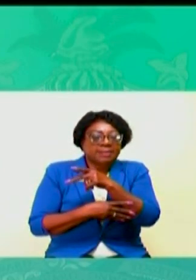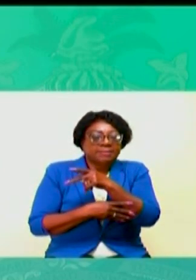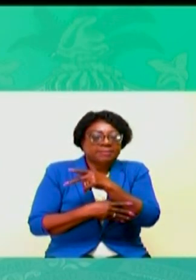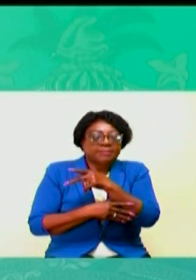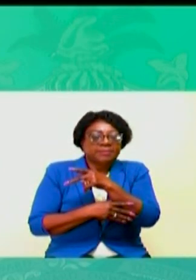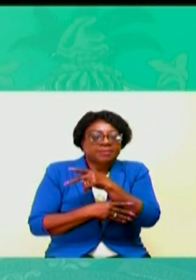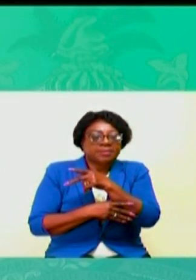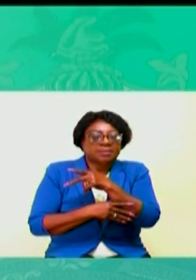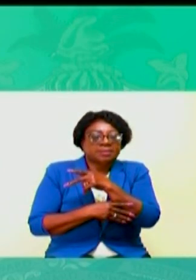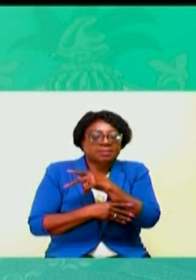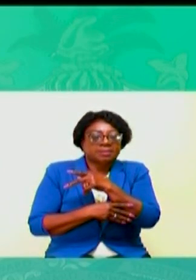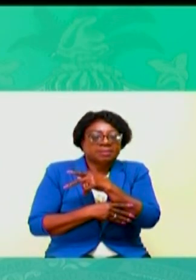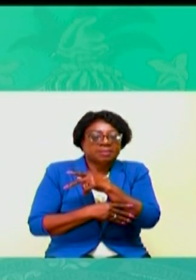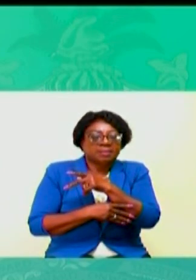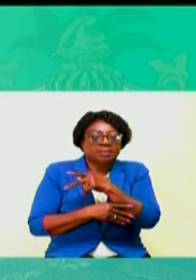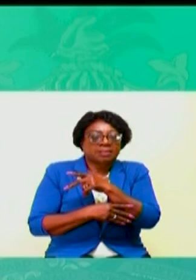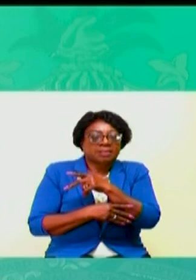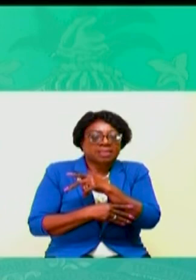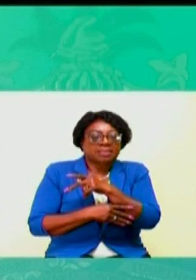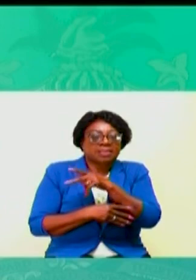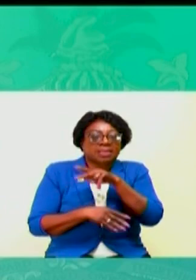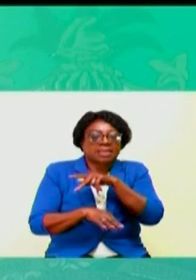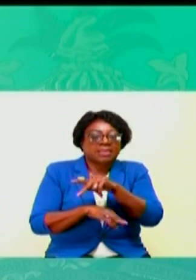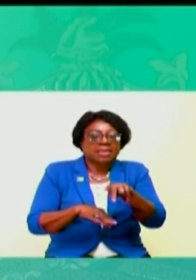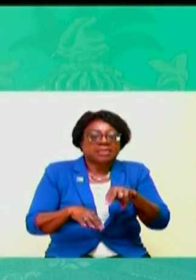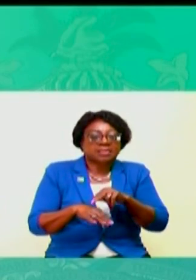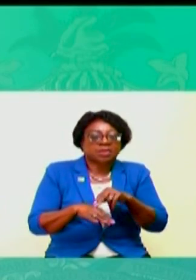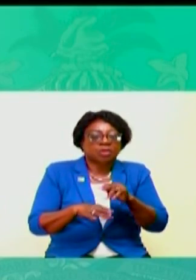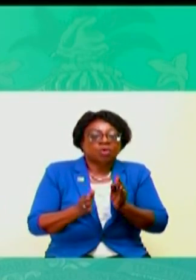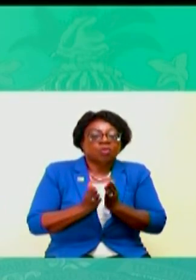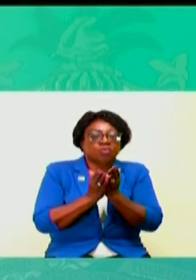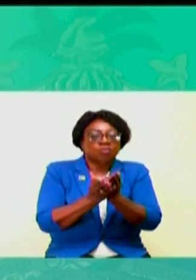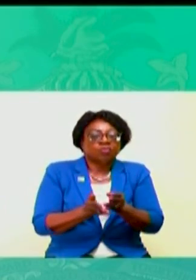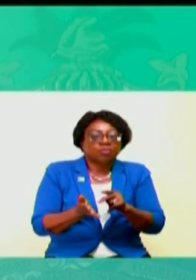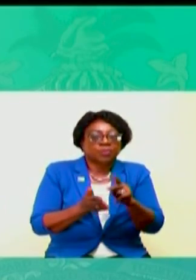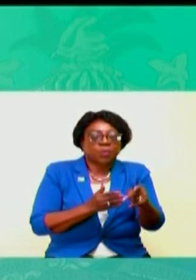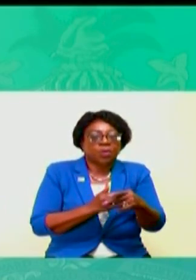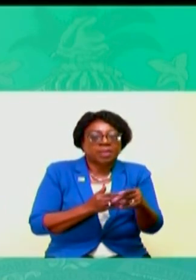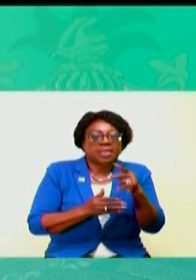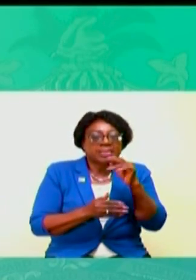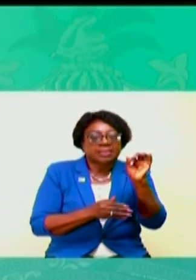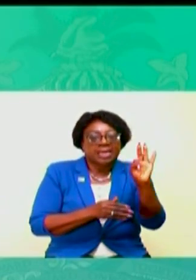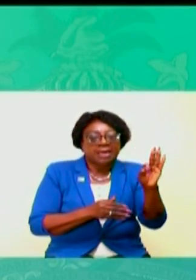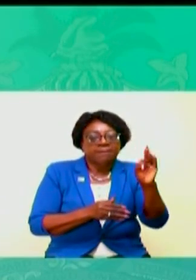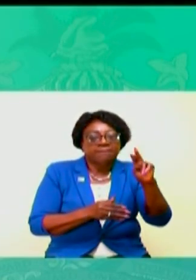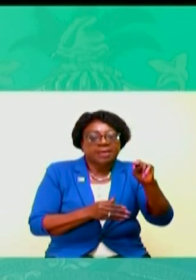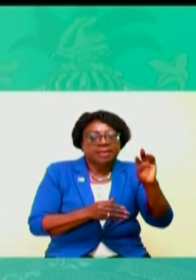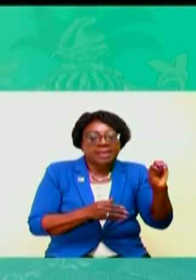port is the FNM baby. And just ironically, they have the thing in red.